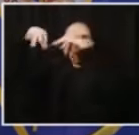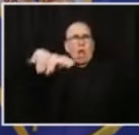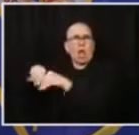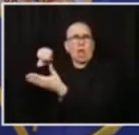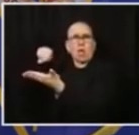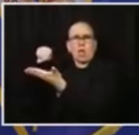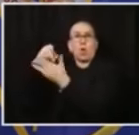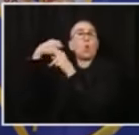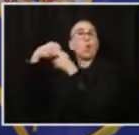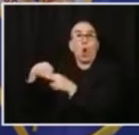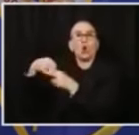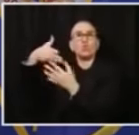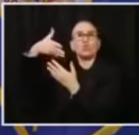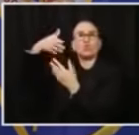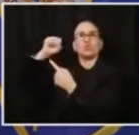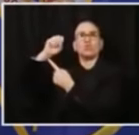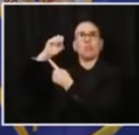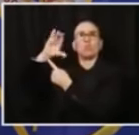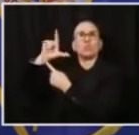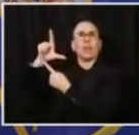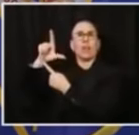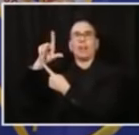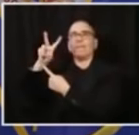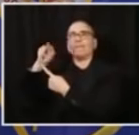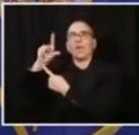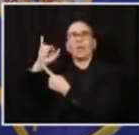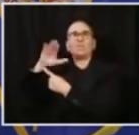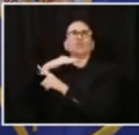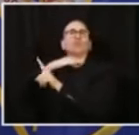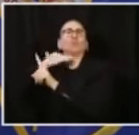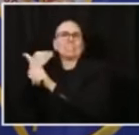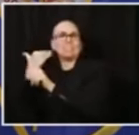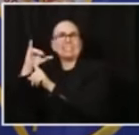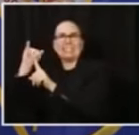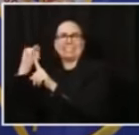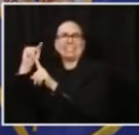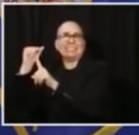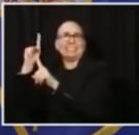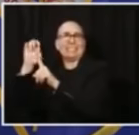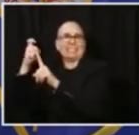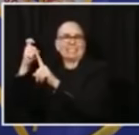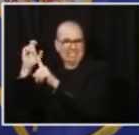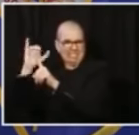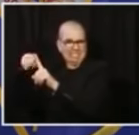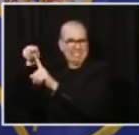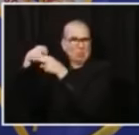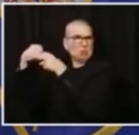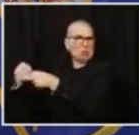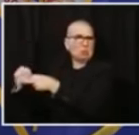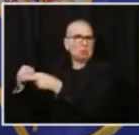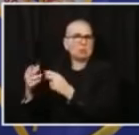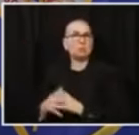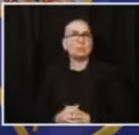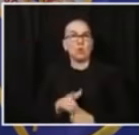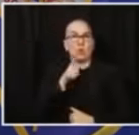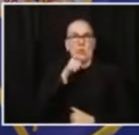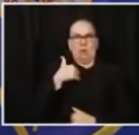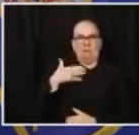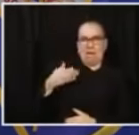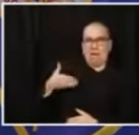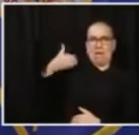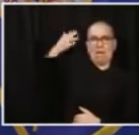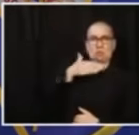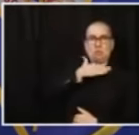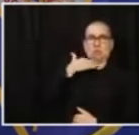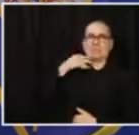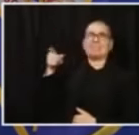locations with a greater social vulnerability were found to have greater disparities